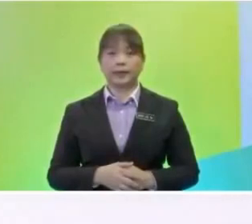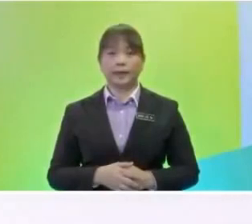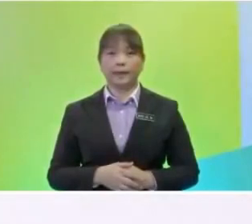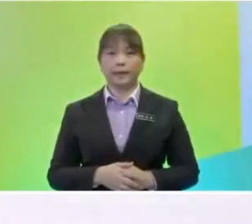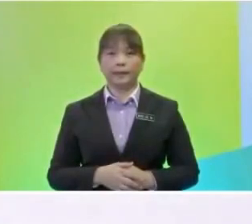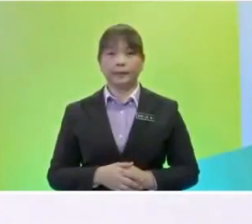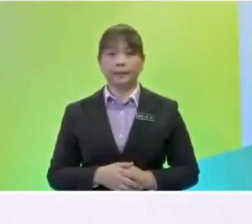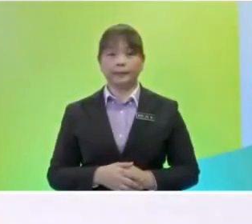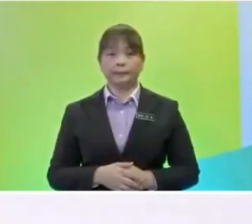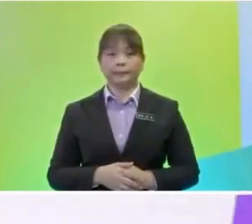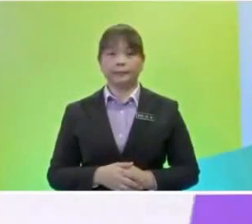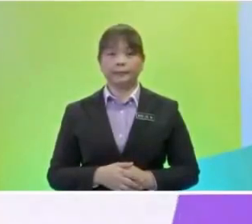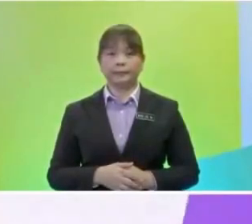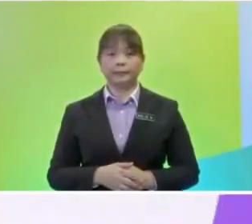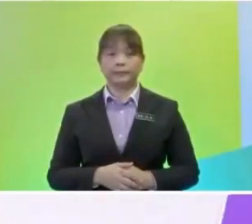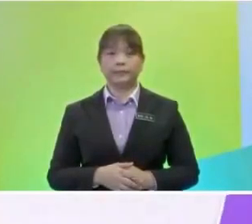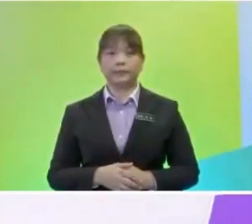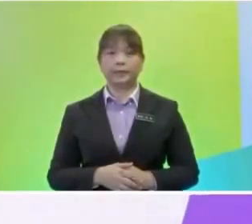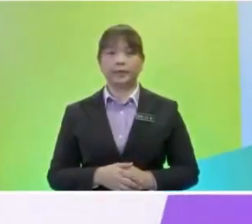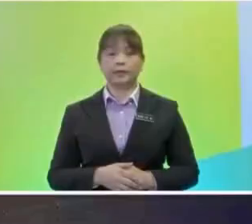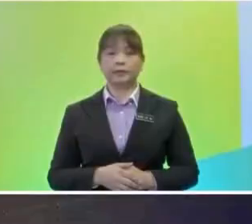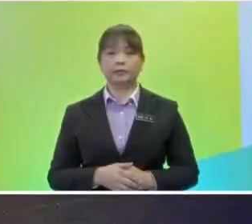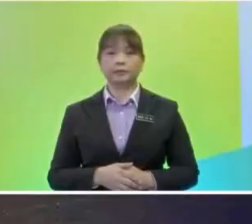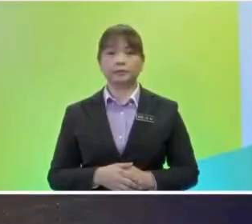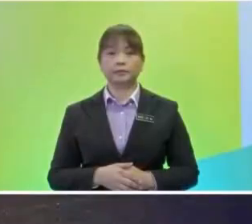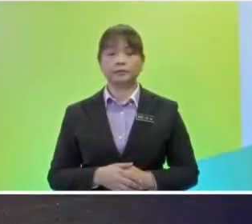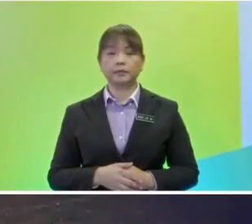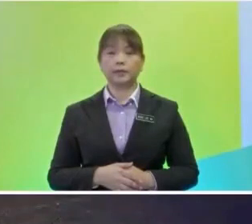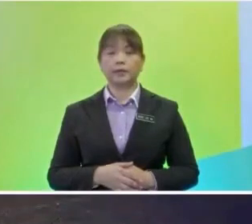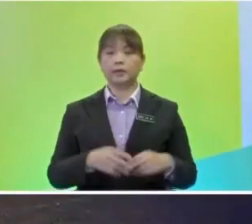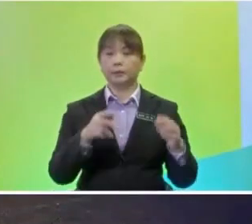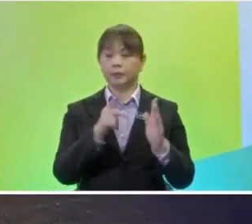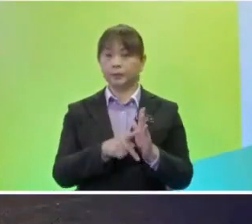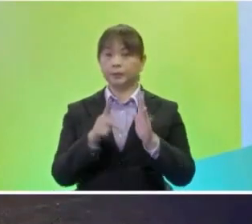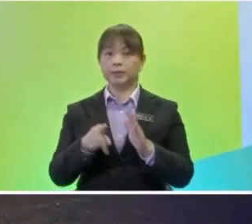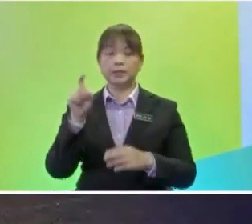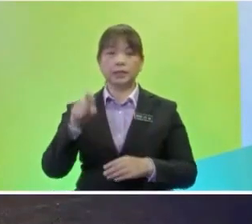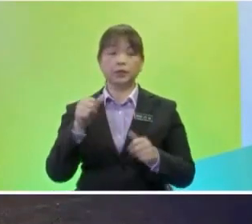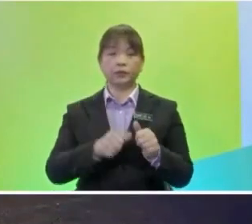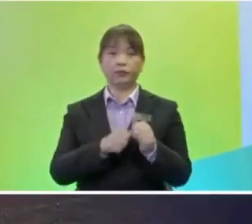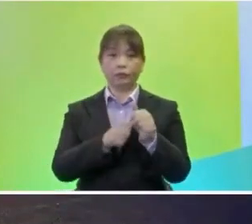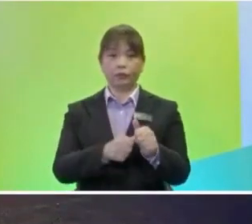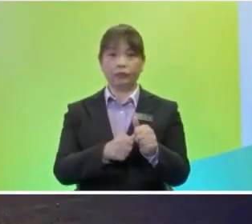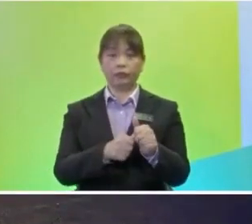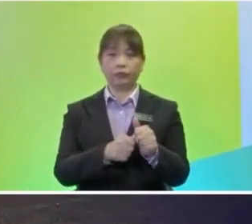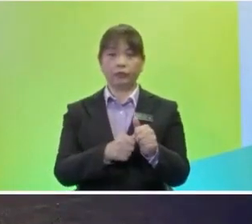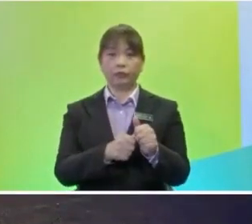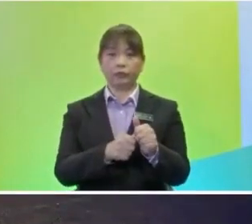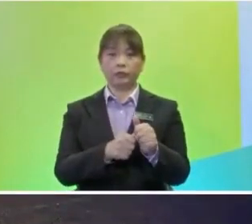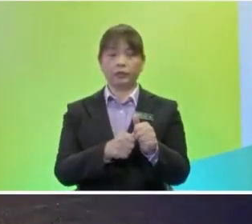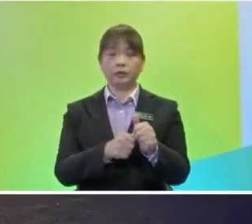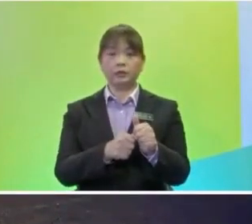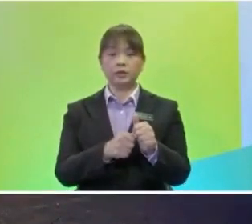friendliest. And then a reindeer farm. That means the pupils have to follow the words exactly that, not pet. It's petted.